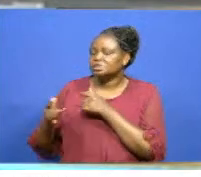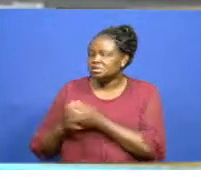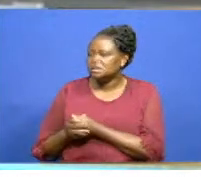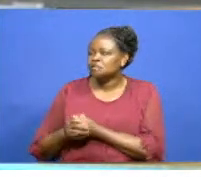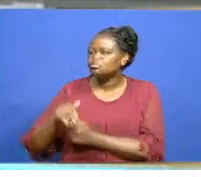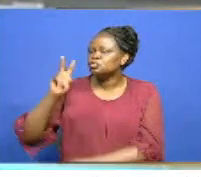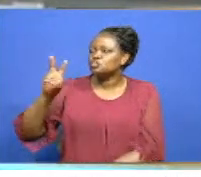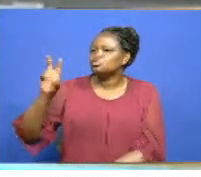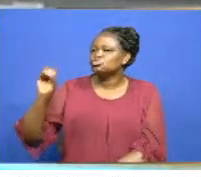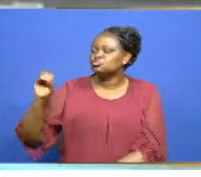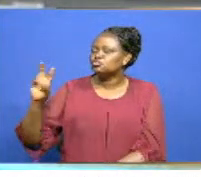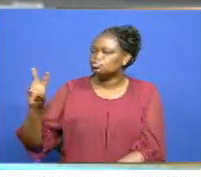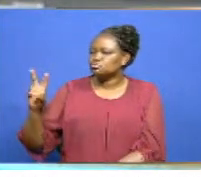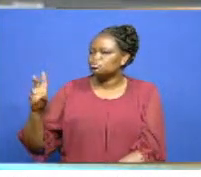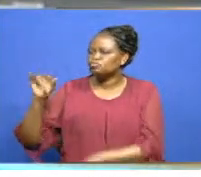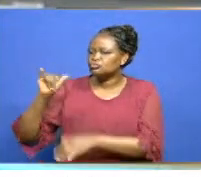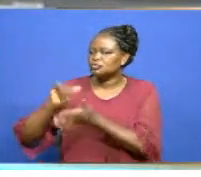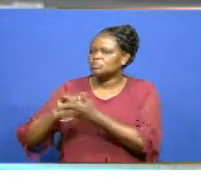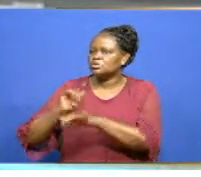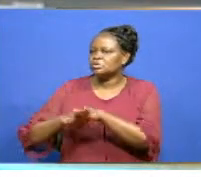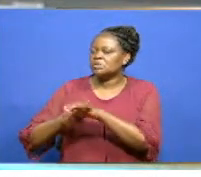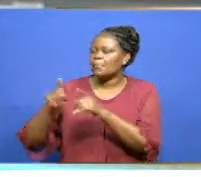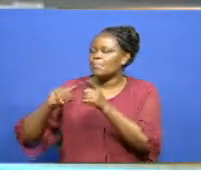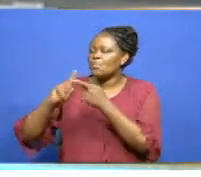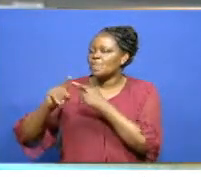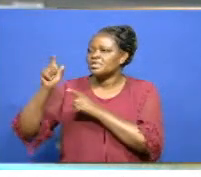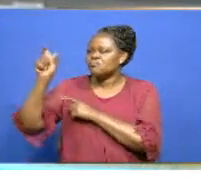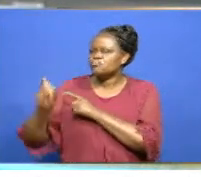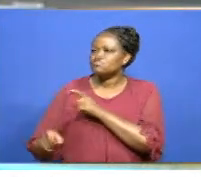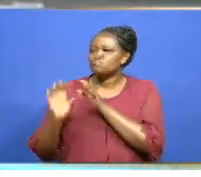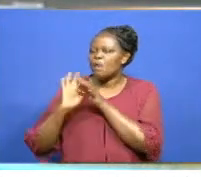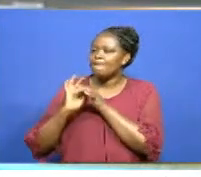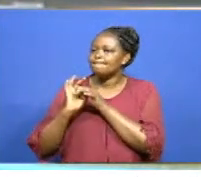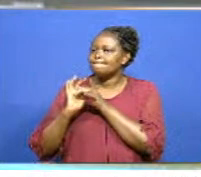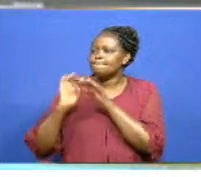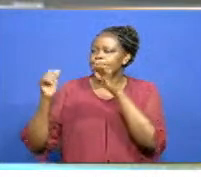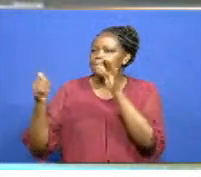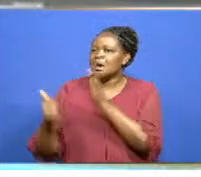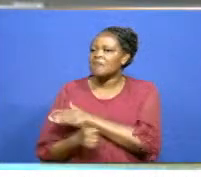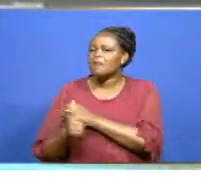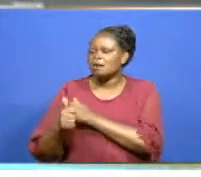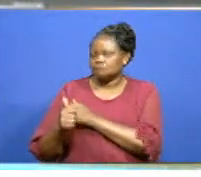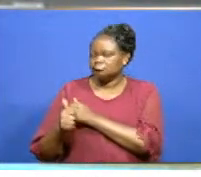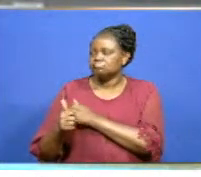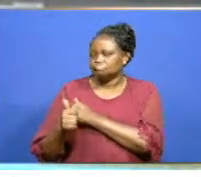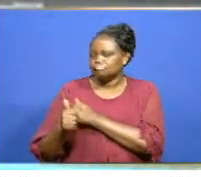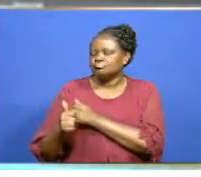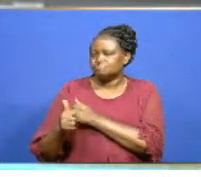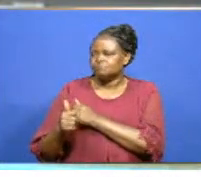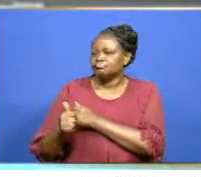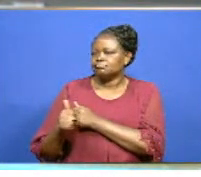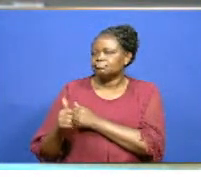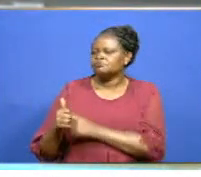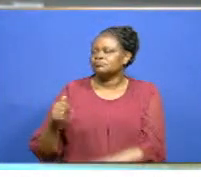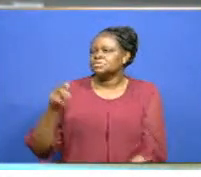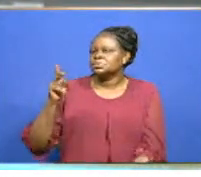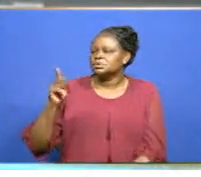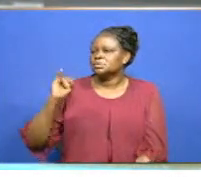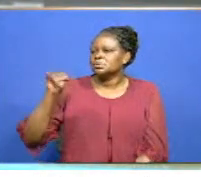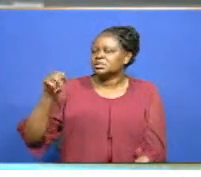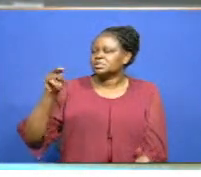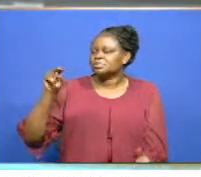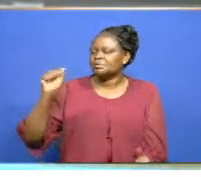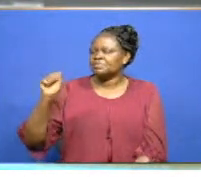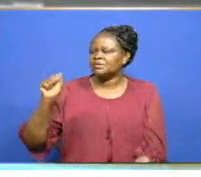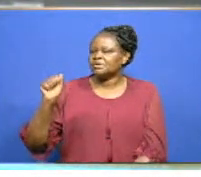202, that was a time when the region was united under Kijana Wamalwa. Yes. And he was able to unify the whole of that